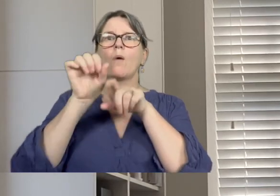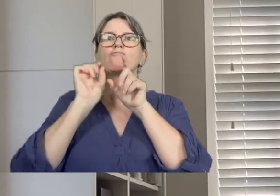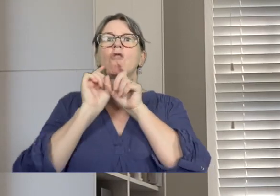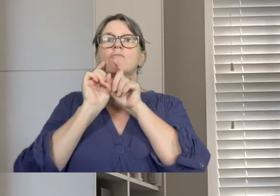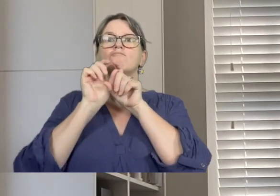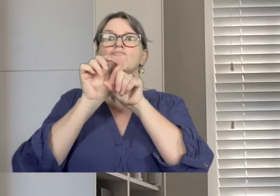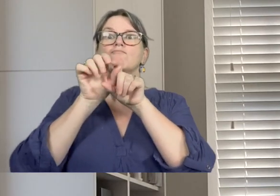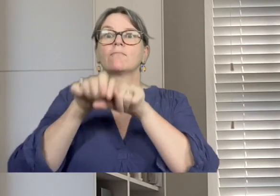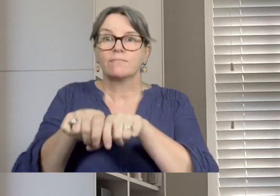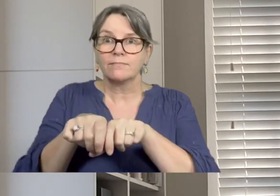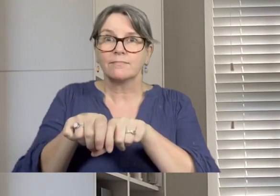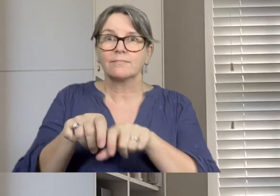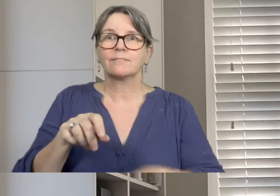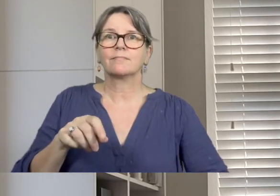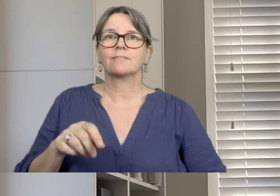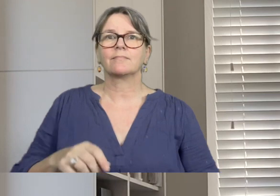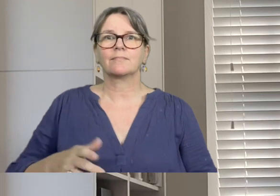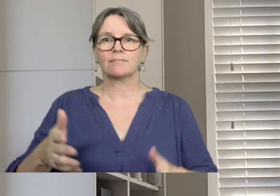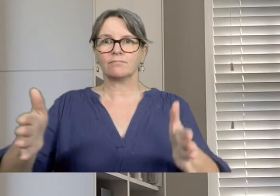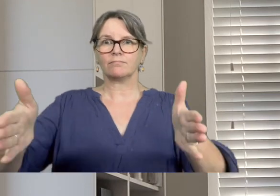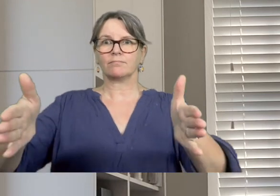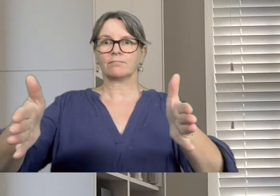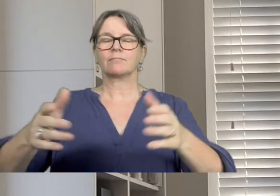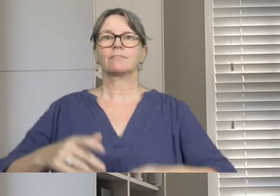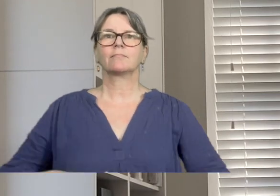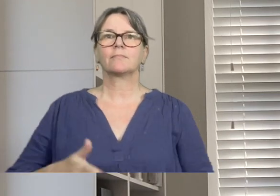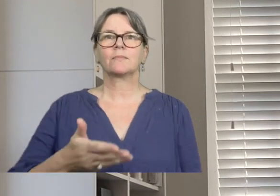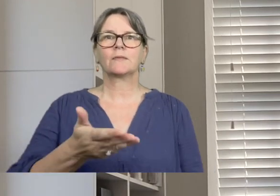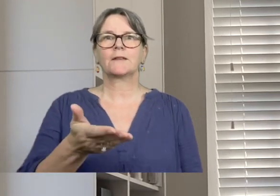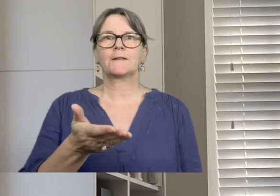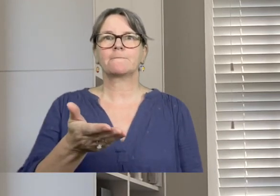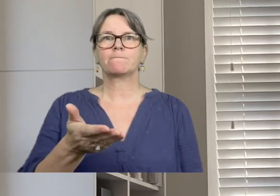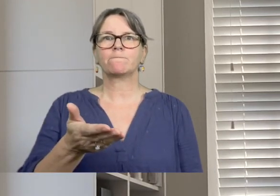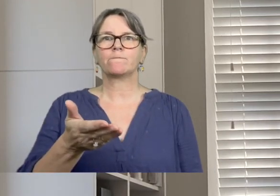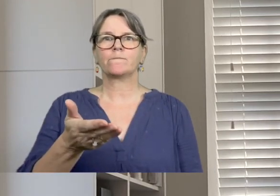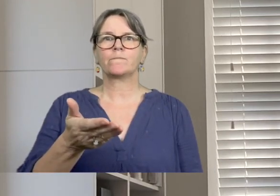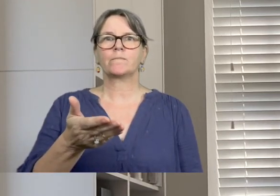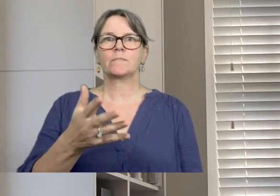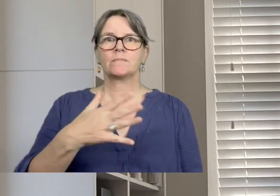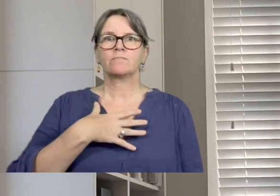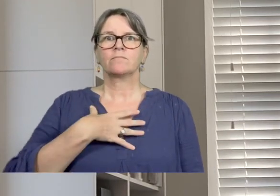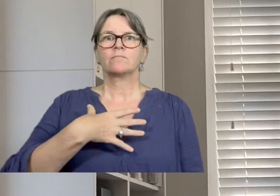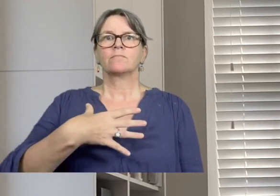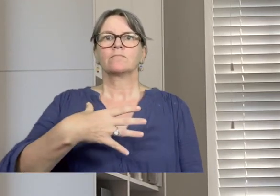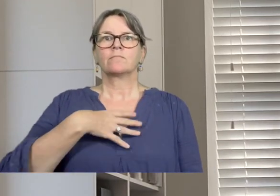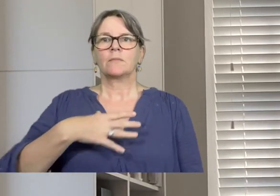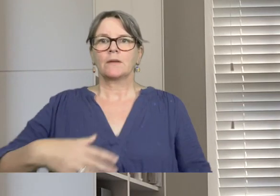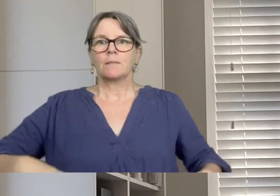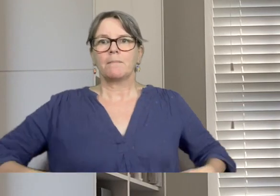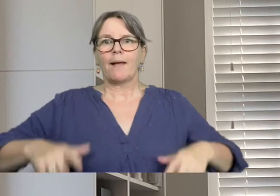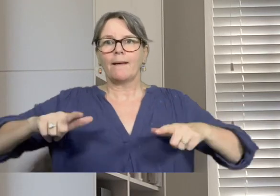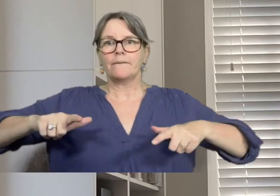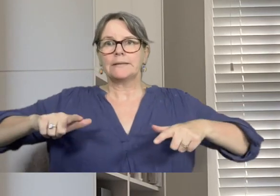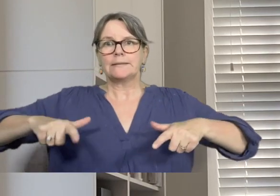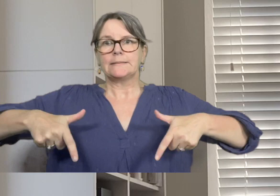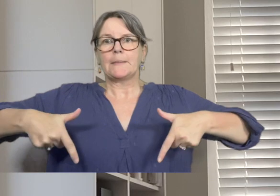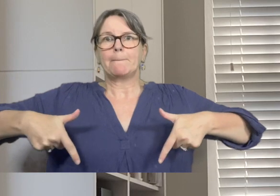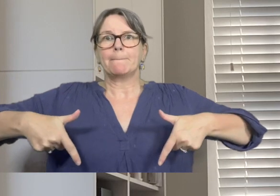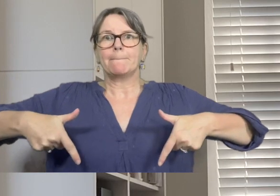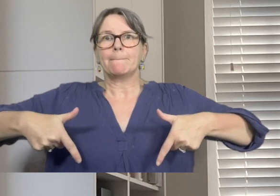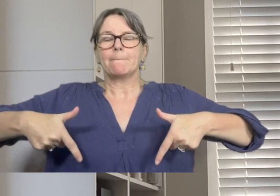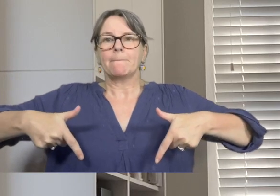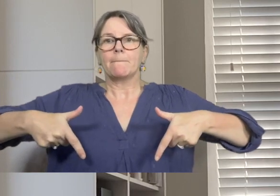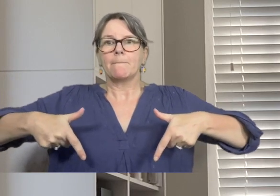pelvis and sit ourselves up. We're going to sit up lovely and tall. We're going to take a breath in. As we breathe out, we're rolling. We're tipping that